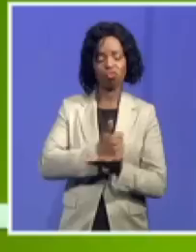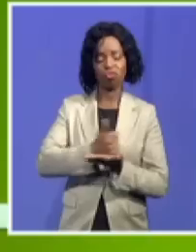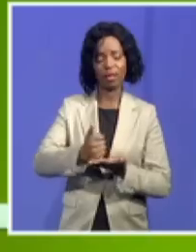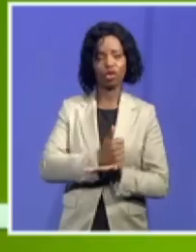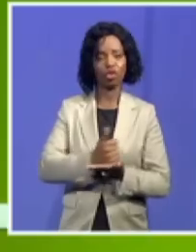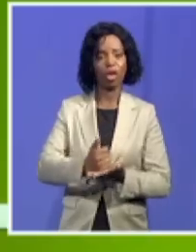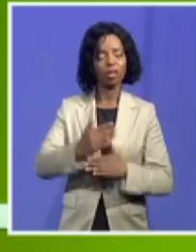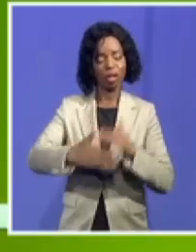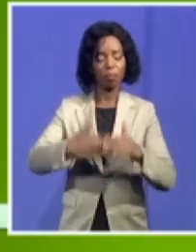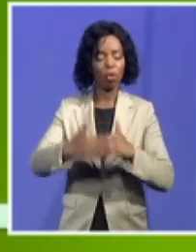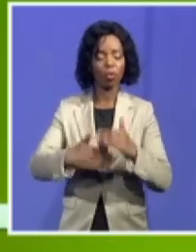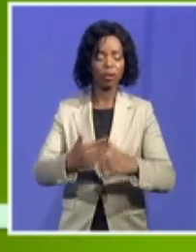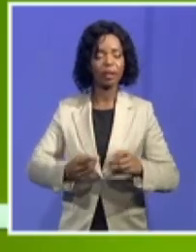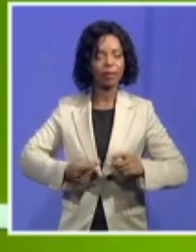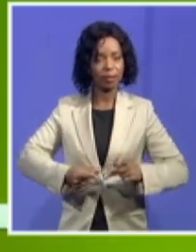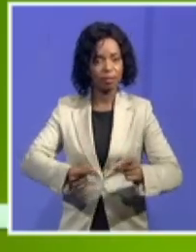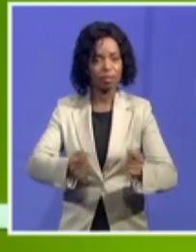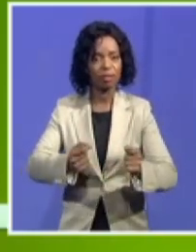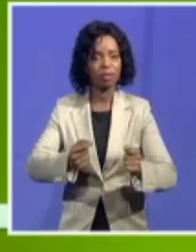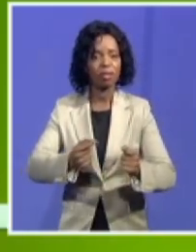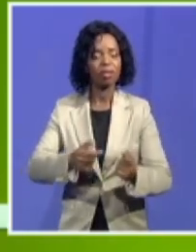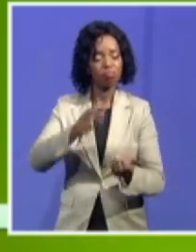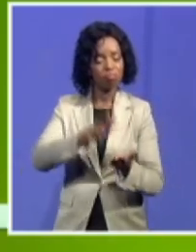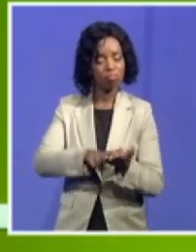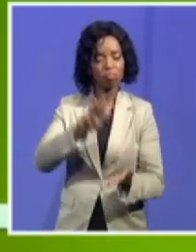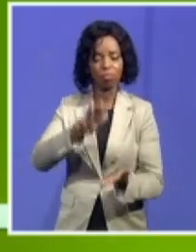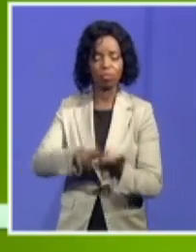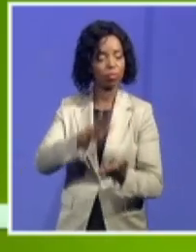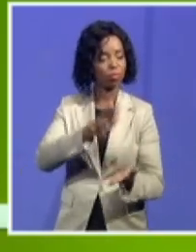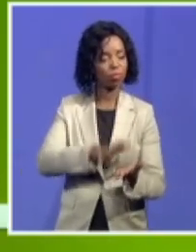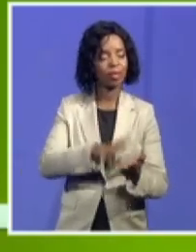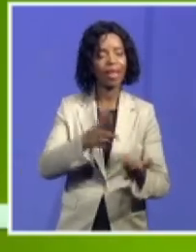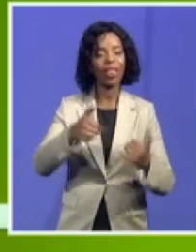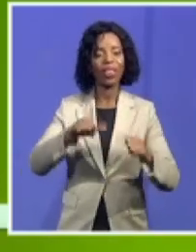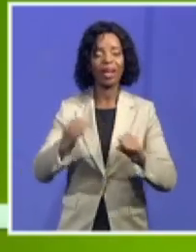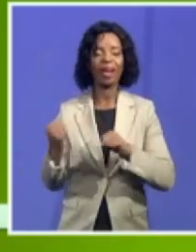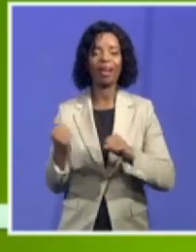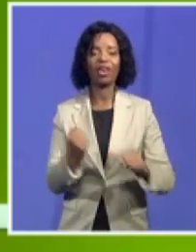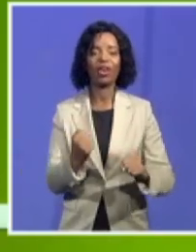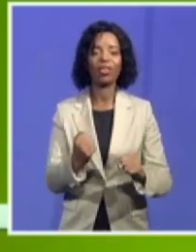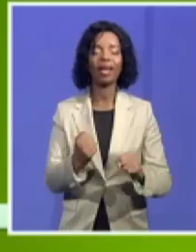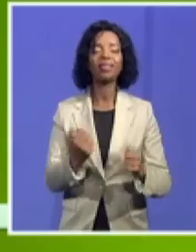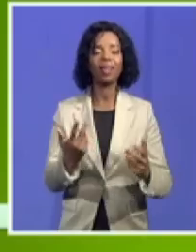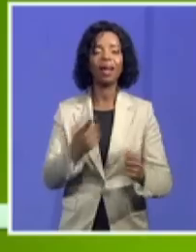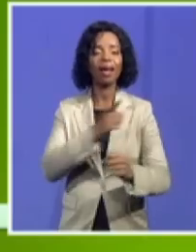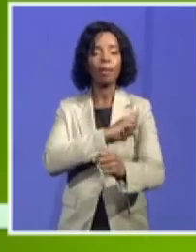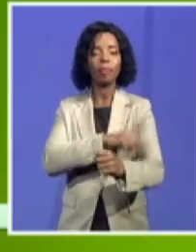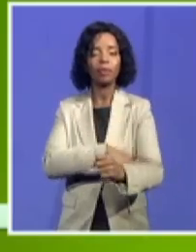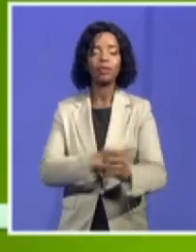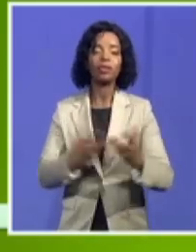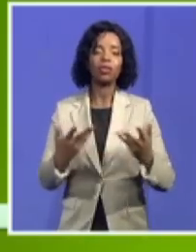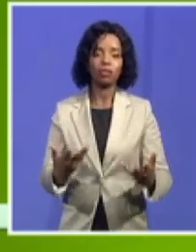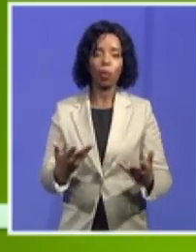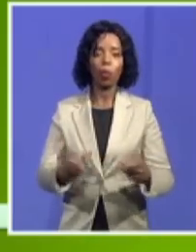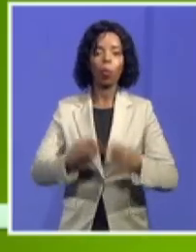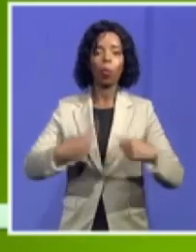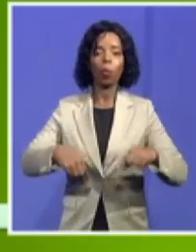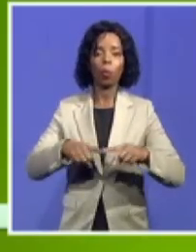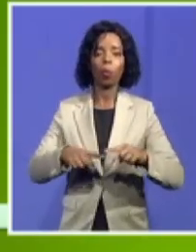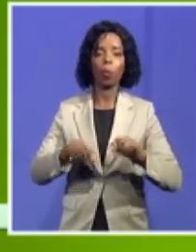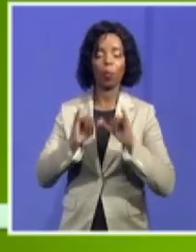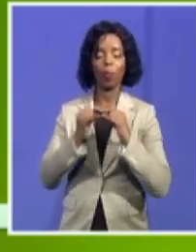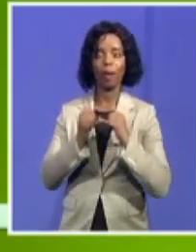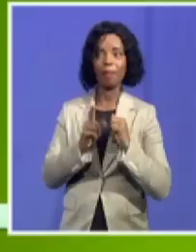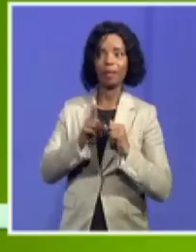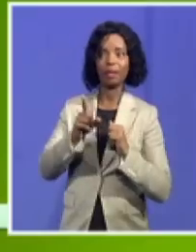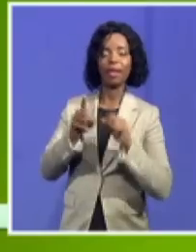environmental approvals, and to strengthen the capacity of our energy generation company, Eskom,